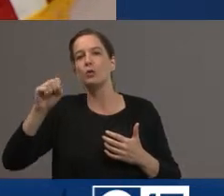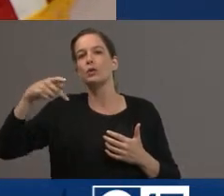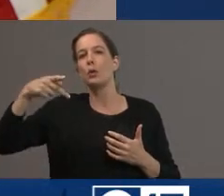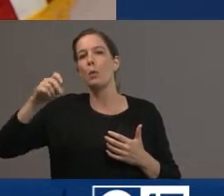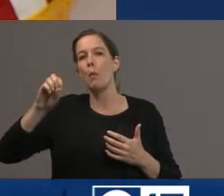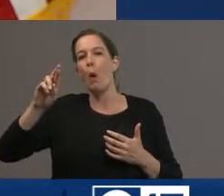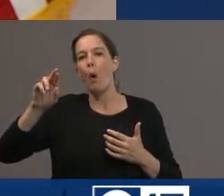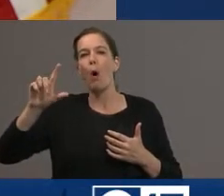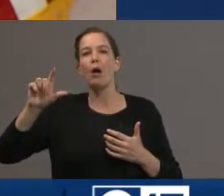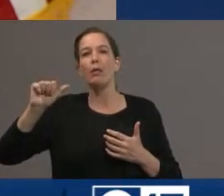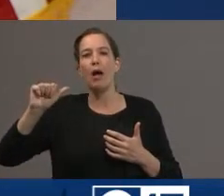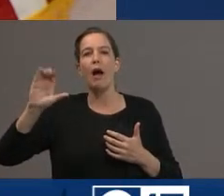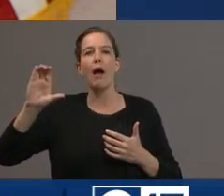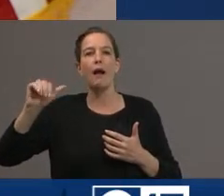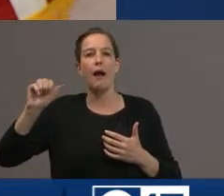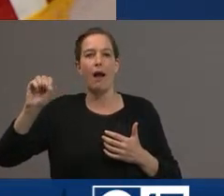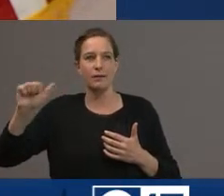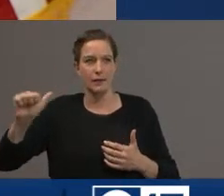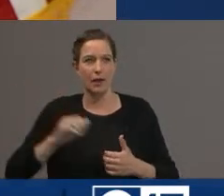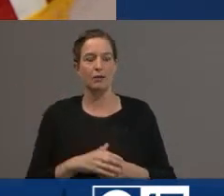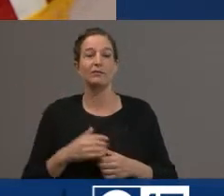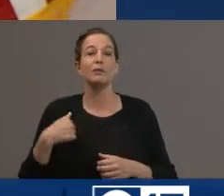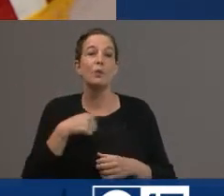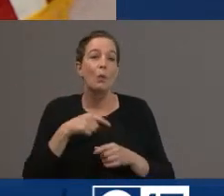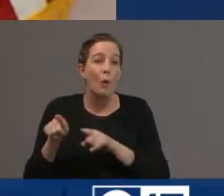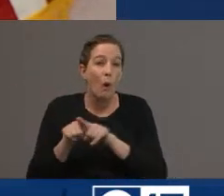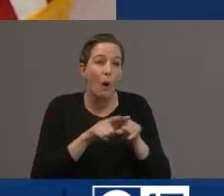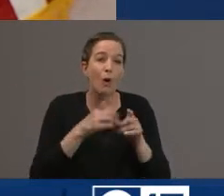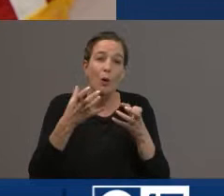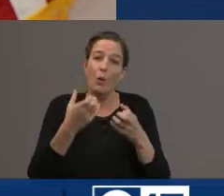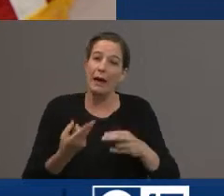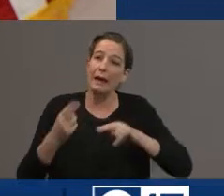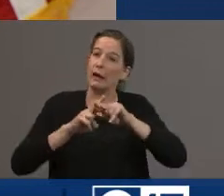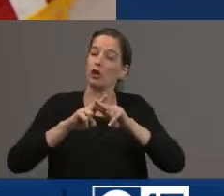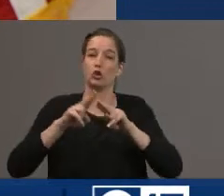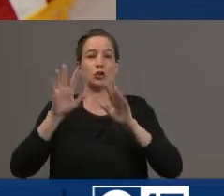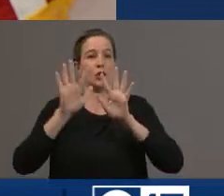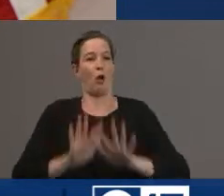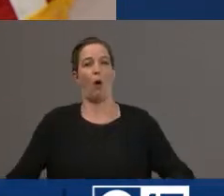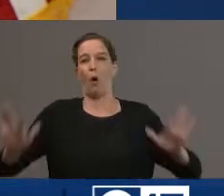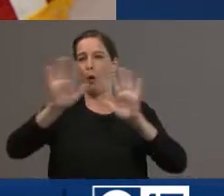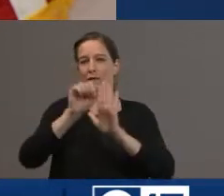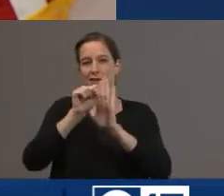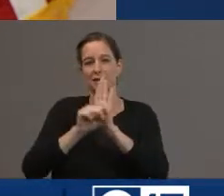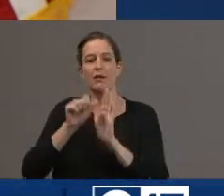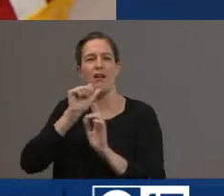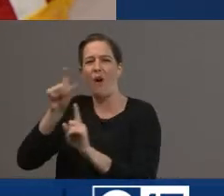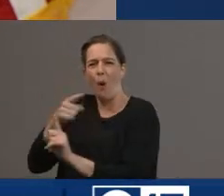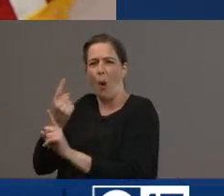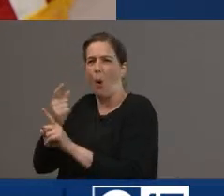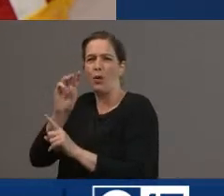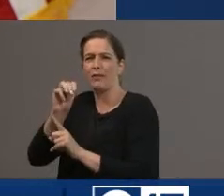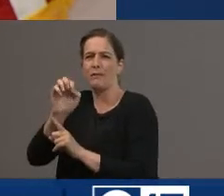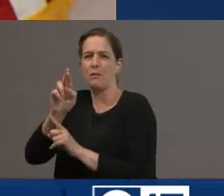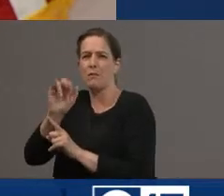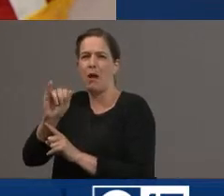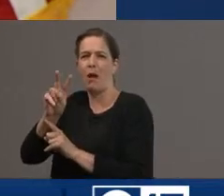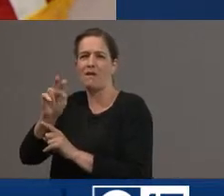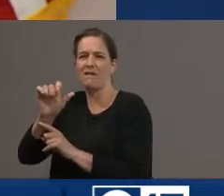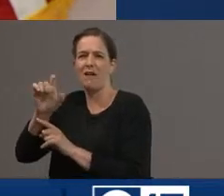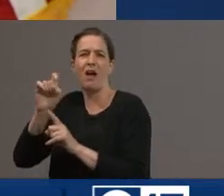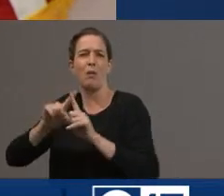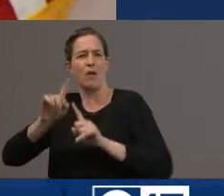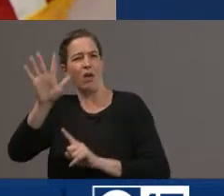We're also looking at increasing testing statewide, so not just focusing on that area, but looking across the state. We have added this